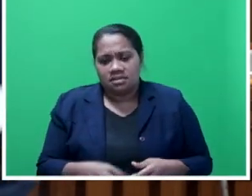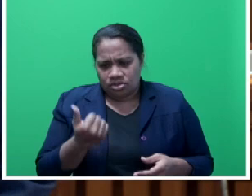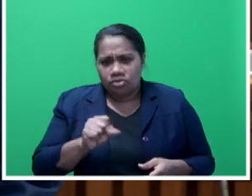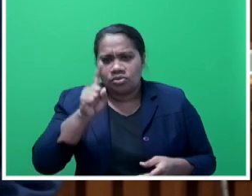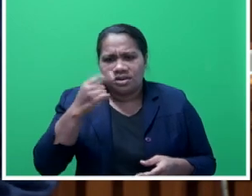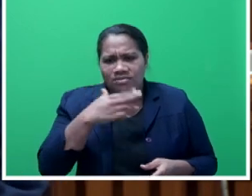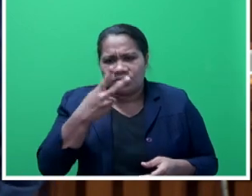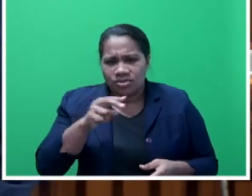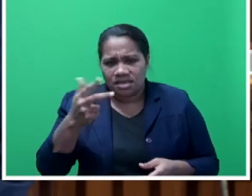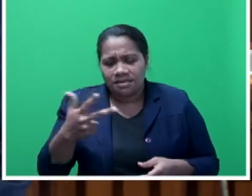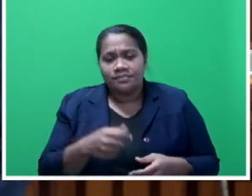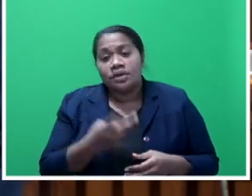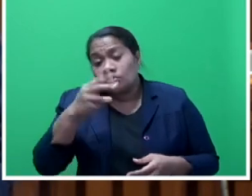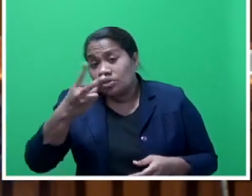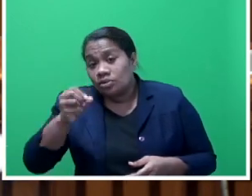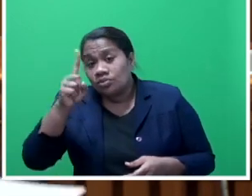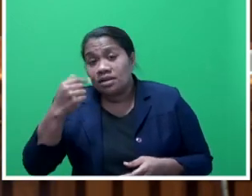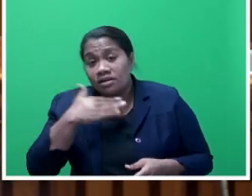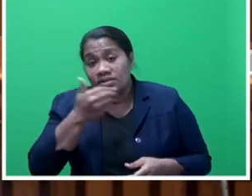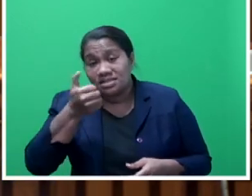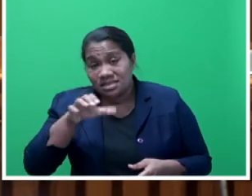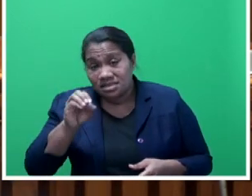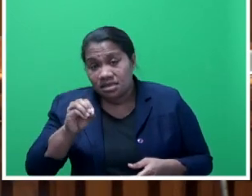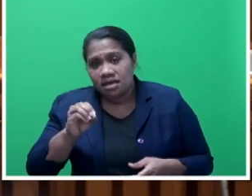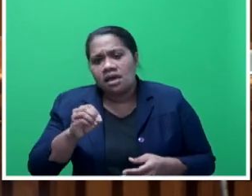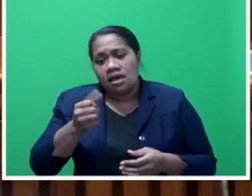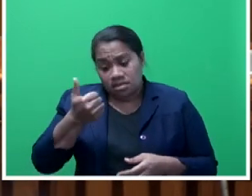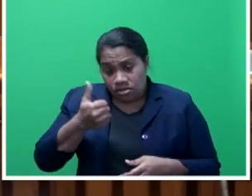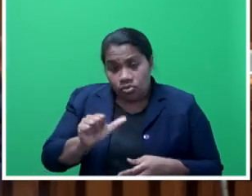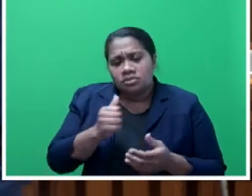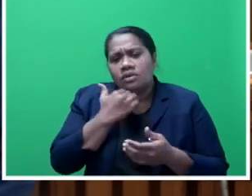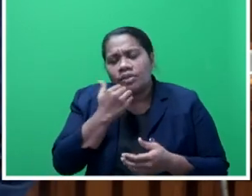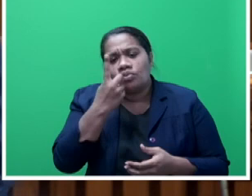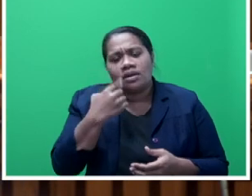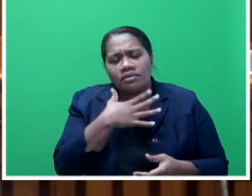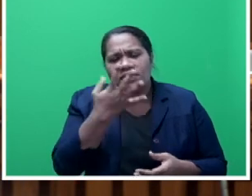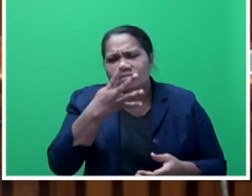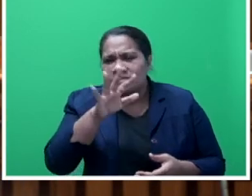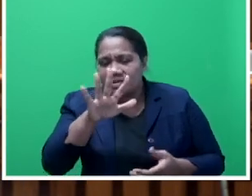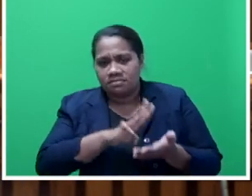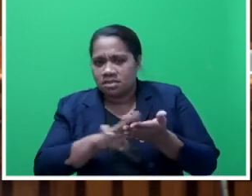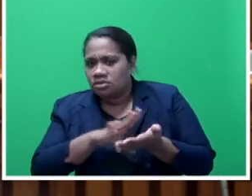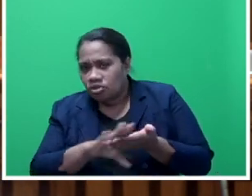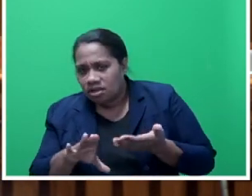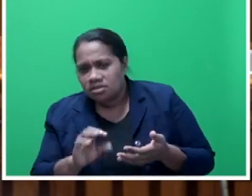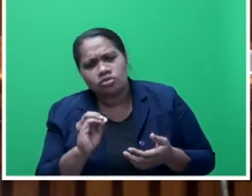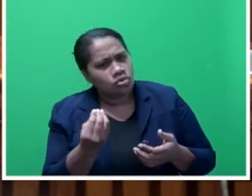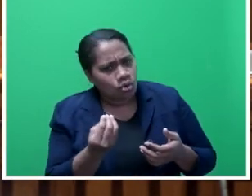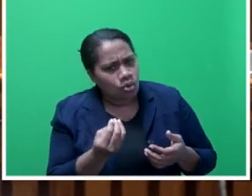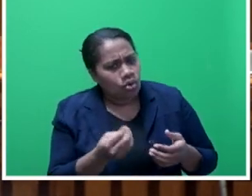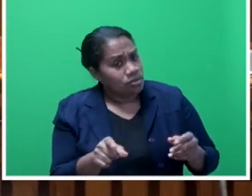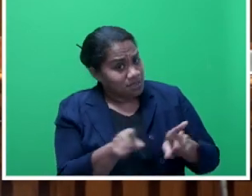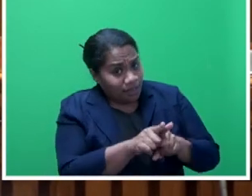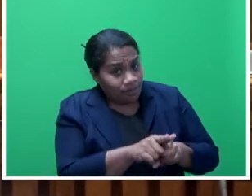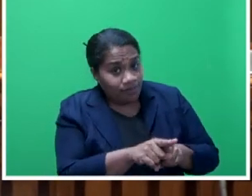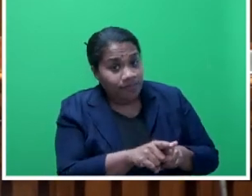2020, $160 million guarantee, utilization $145 million. So in the same way, to say that the guarantees ended